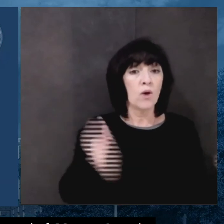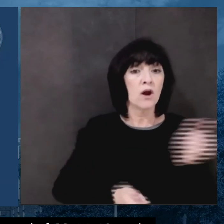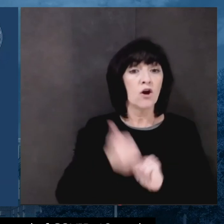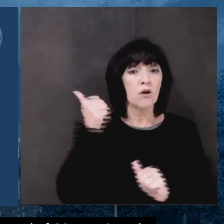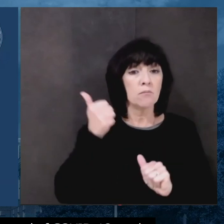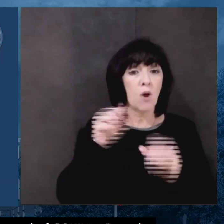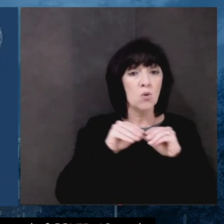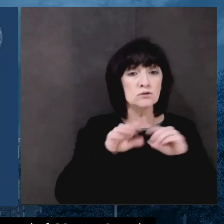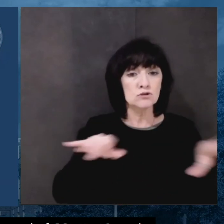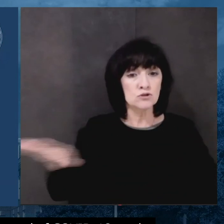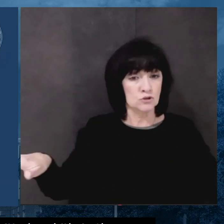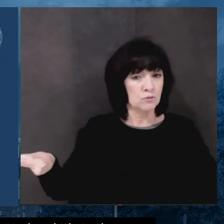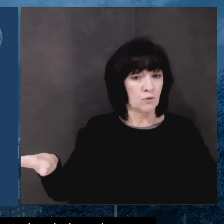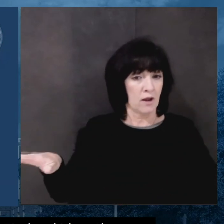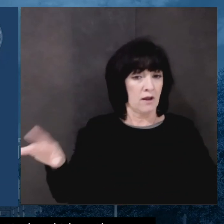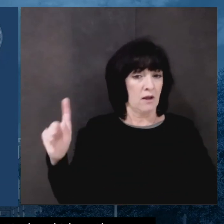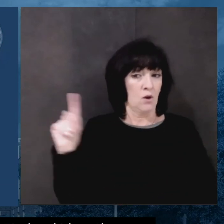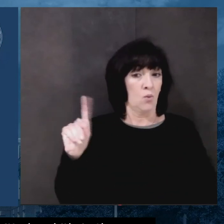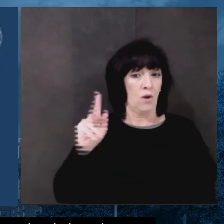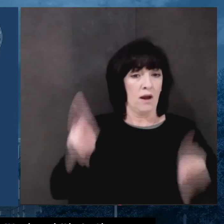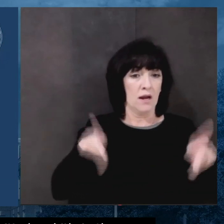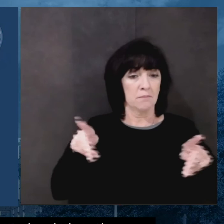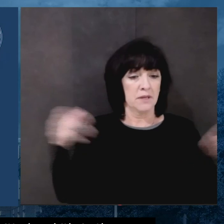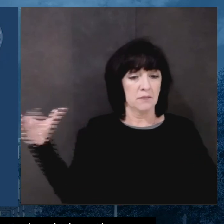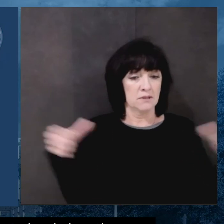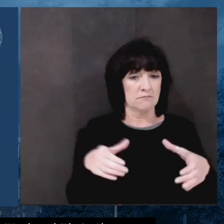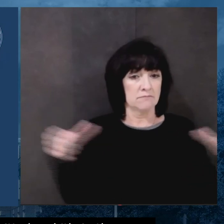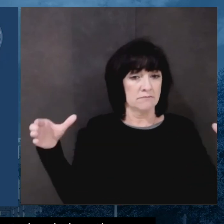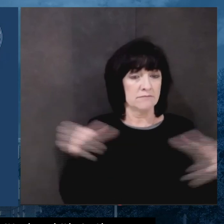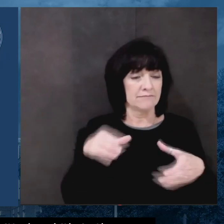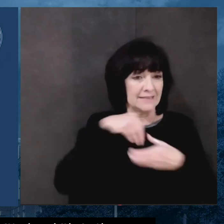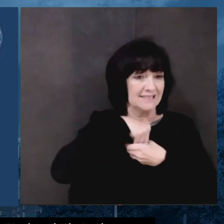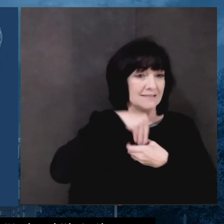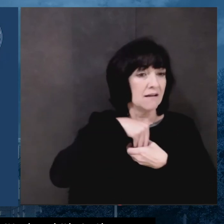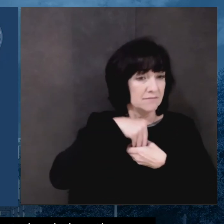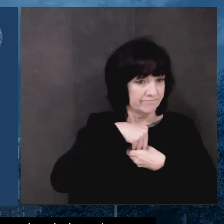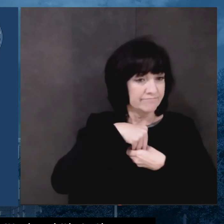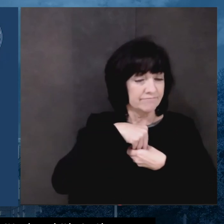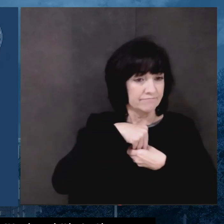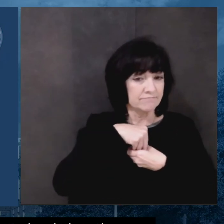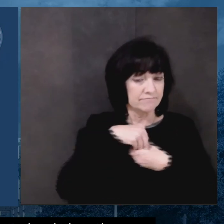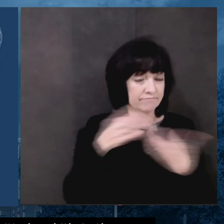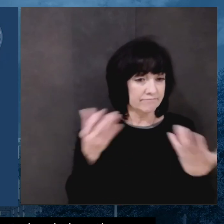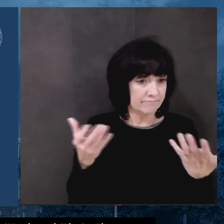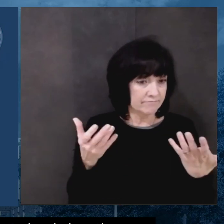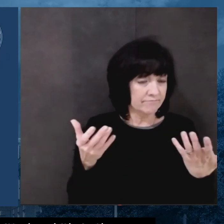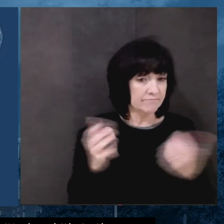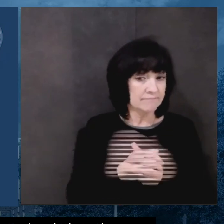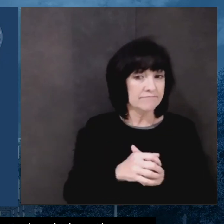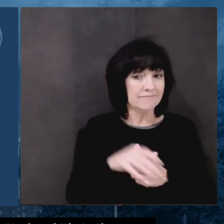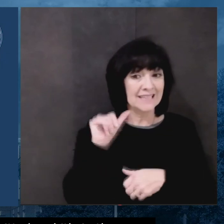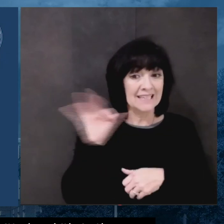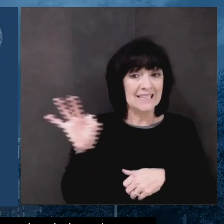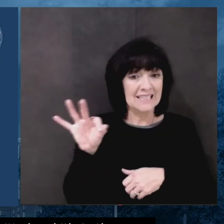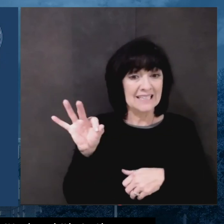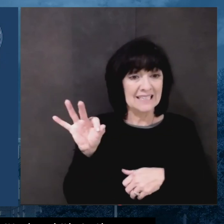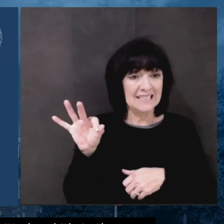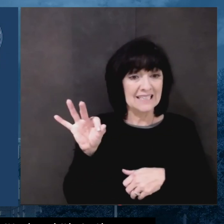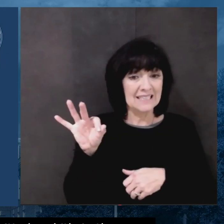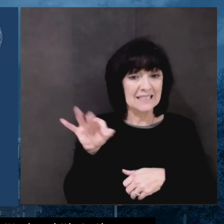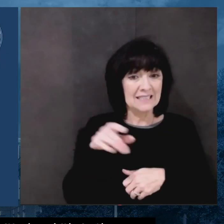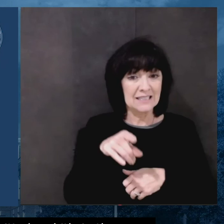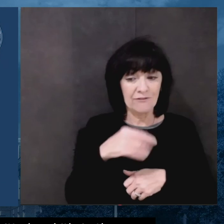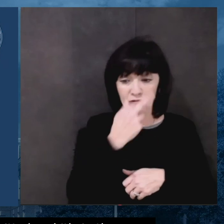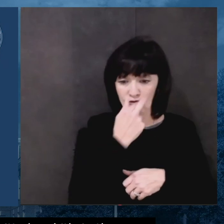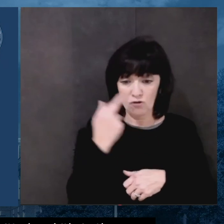gatherings indoors mostly, where people in restaurant, if restaurant, you could eat with a mask on,